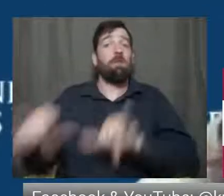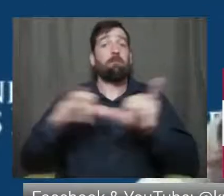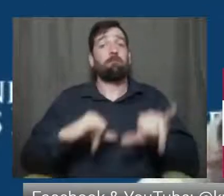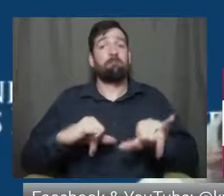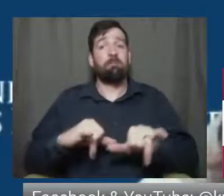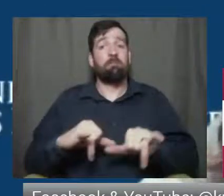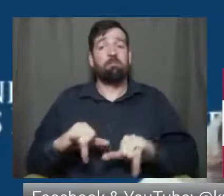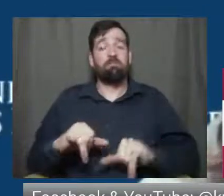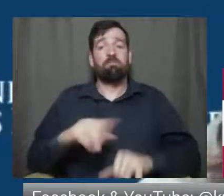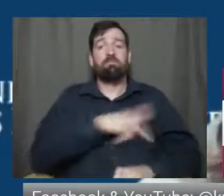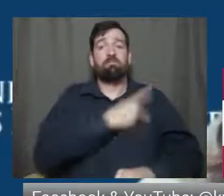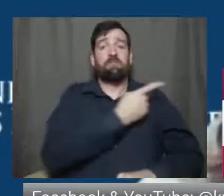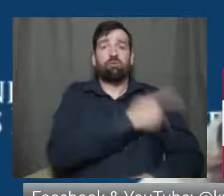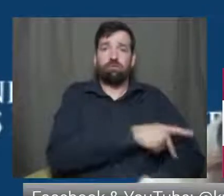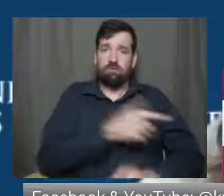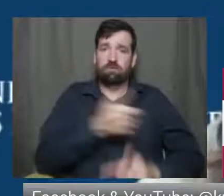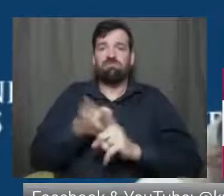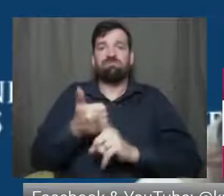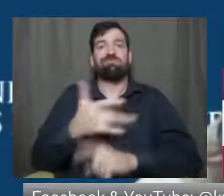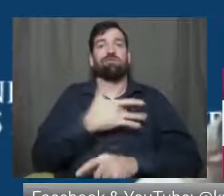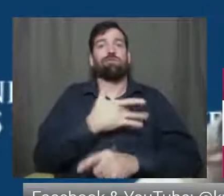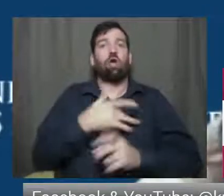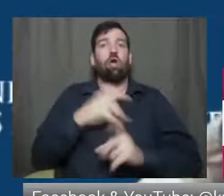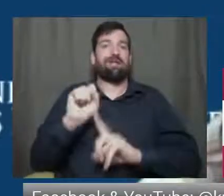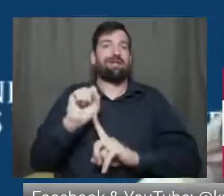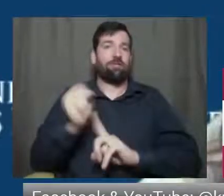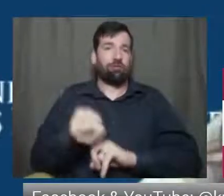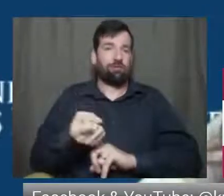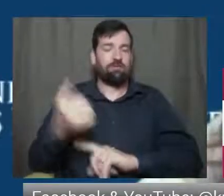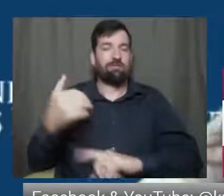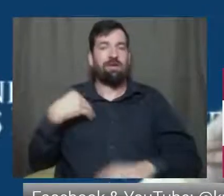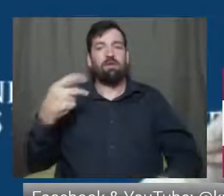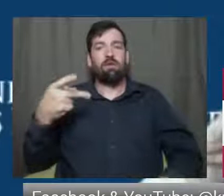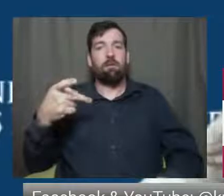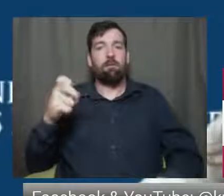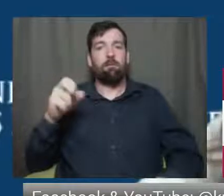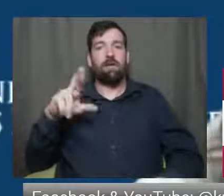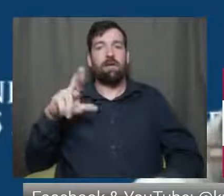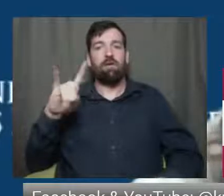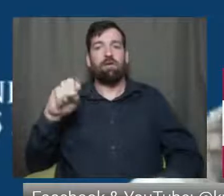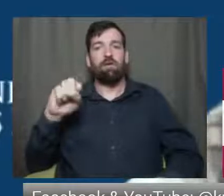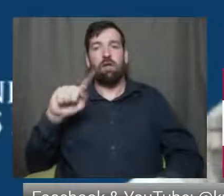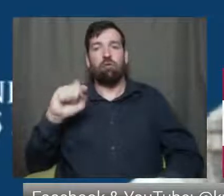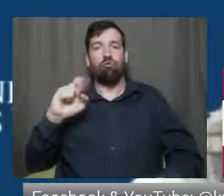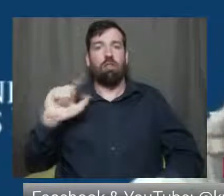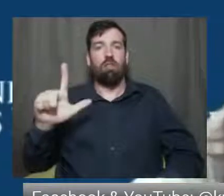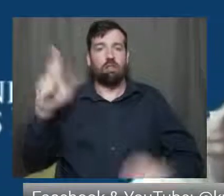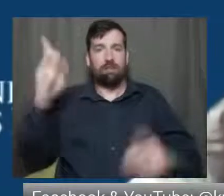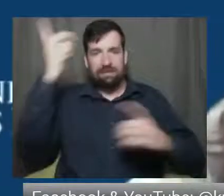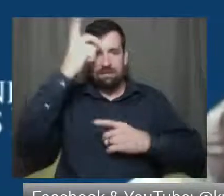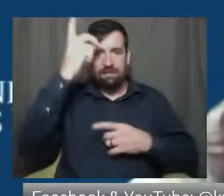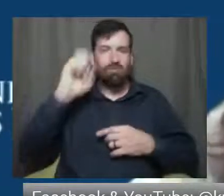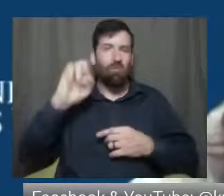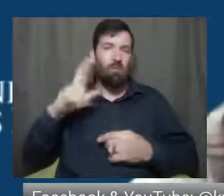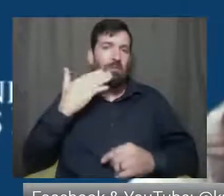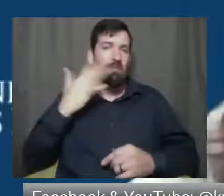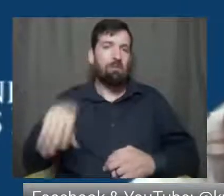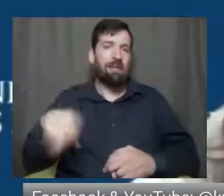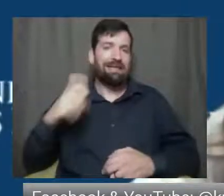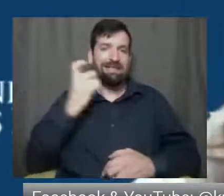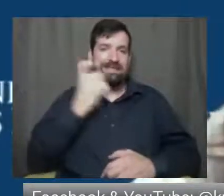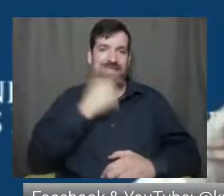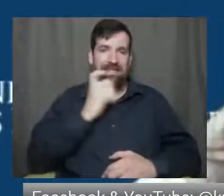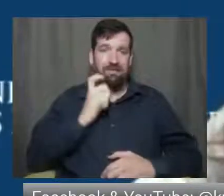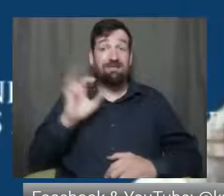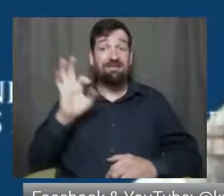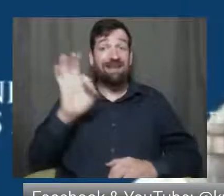patients that have heart conditions having periodontal disease or any other bad teeth.